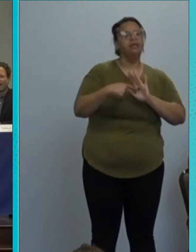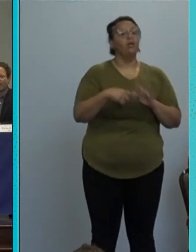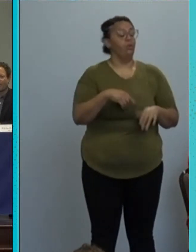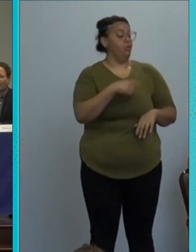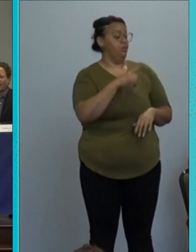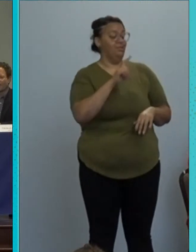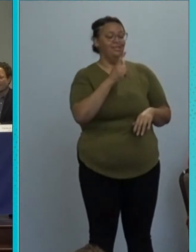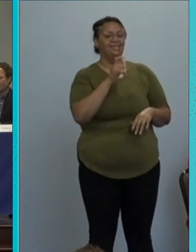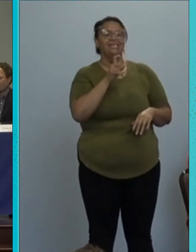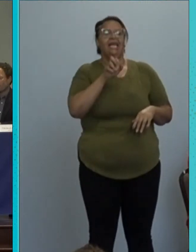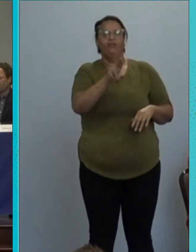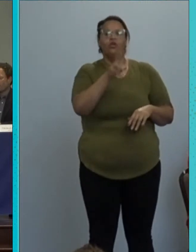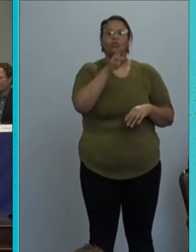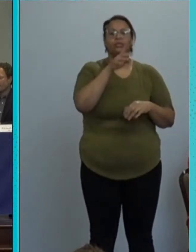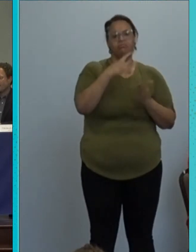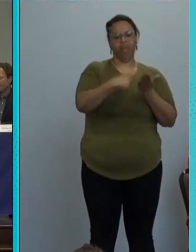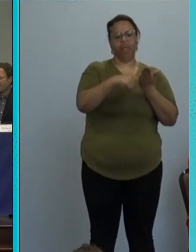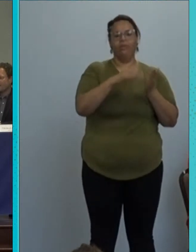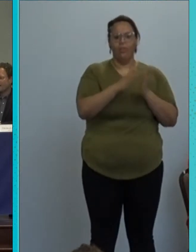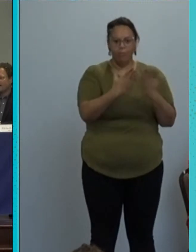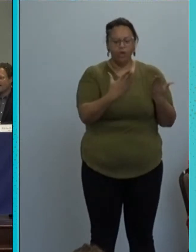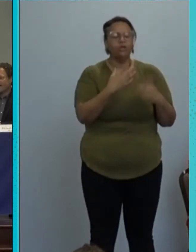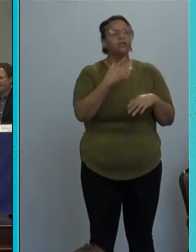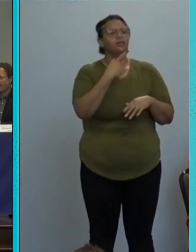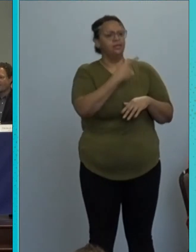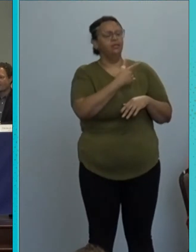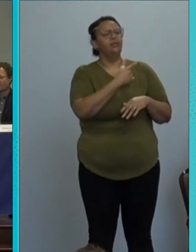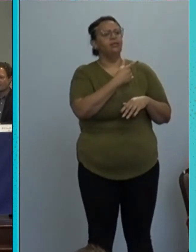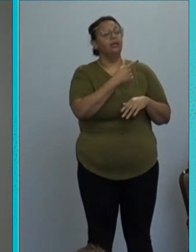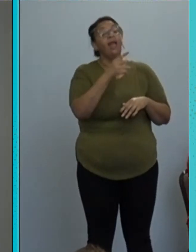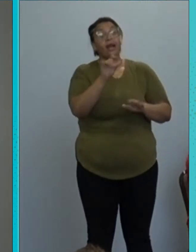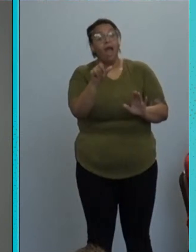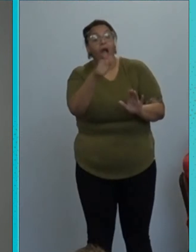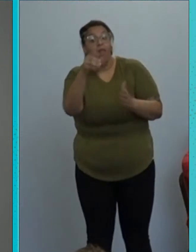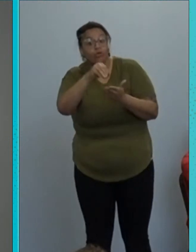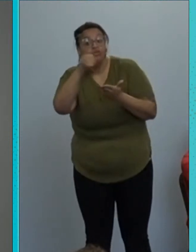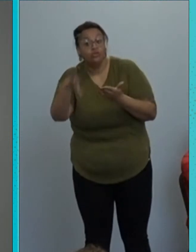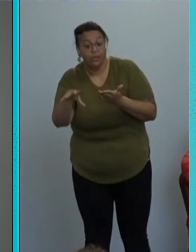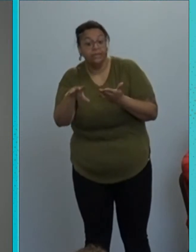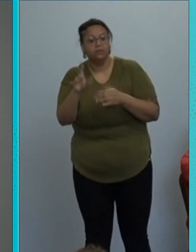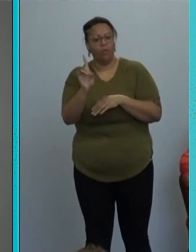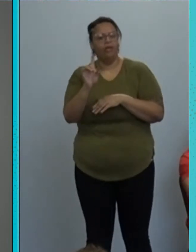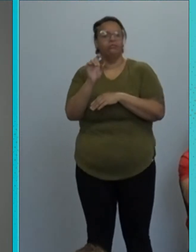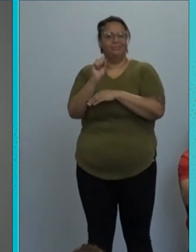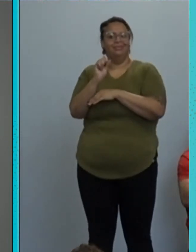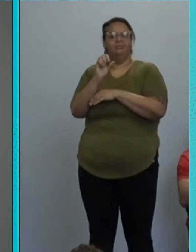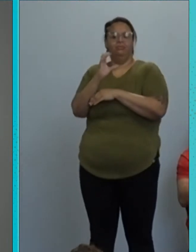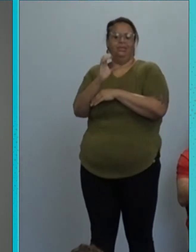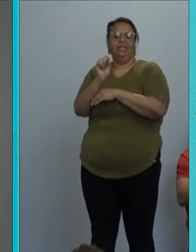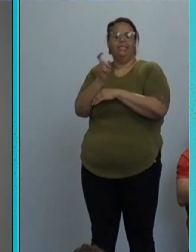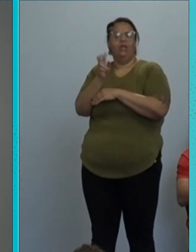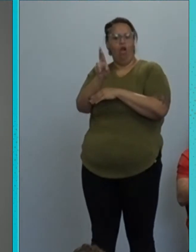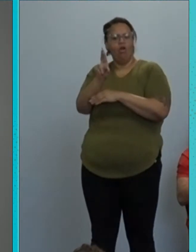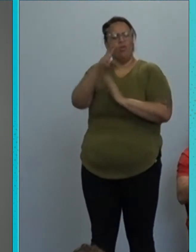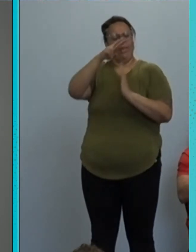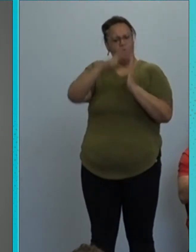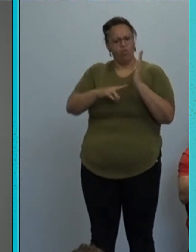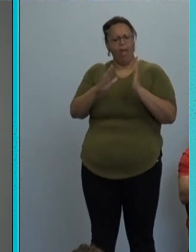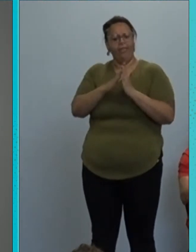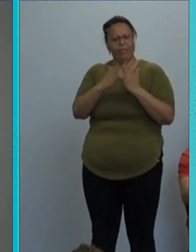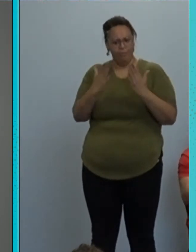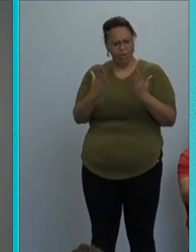talking about the book, he and other students at CSDR read the book